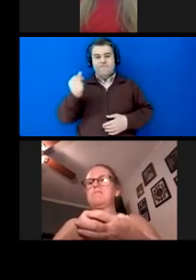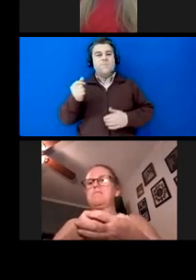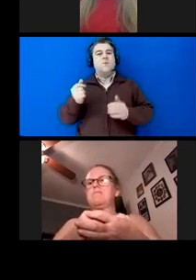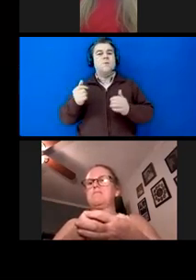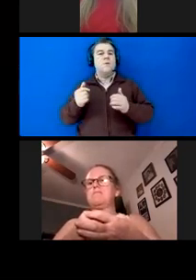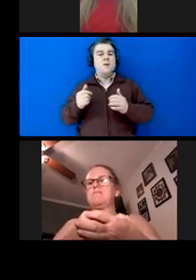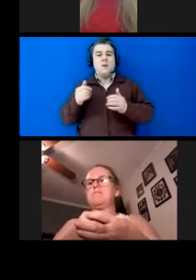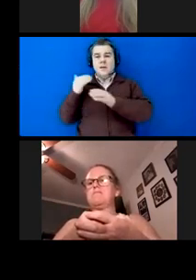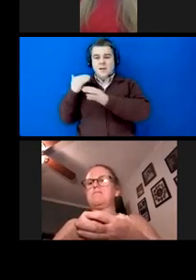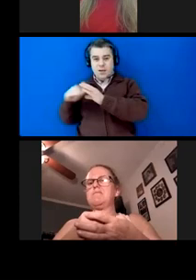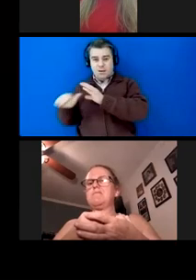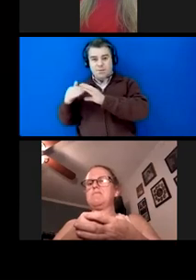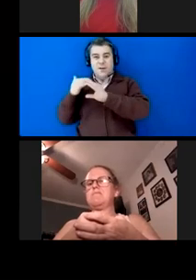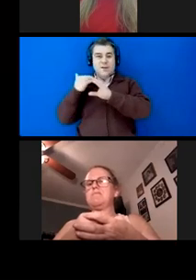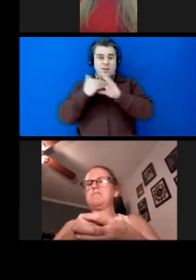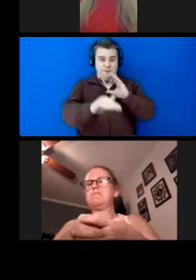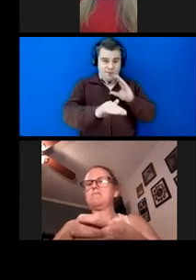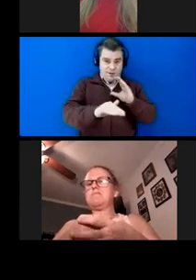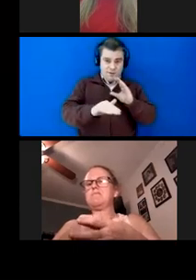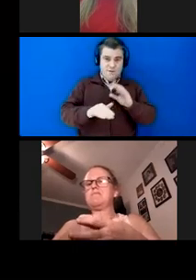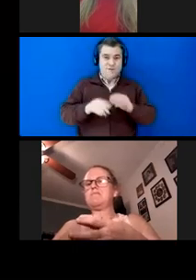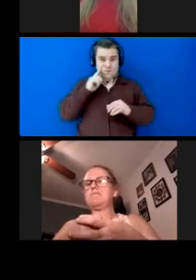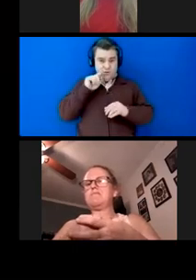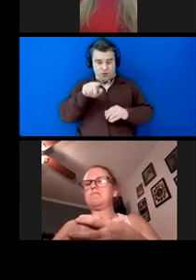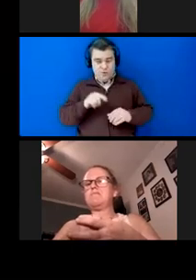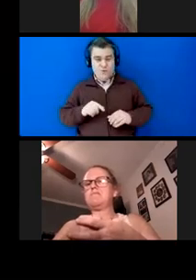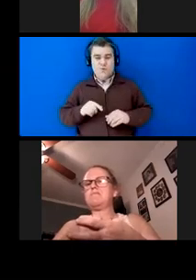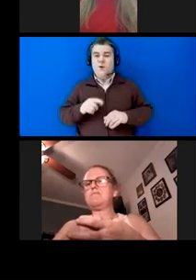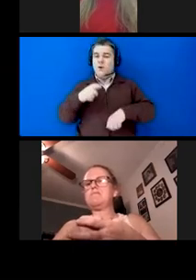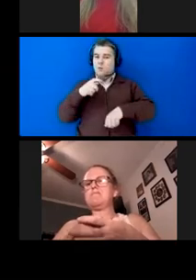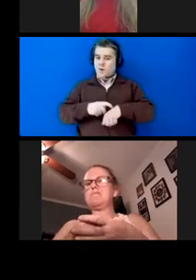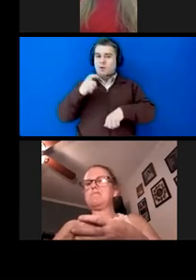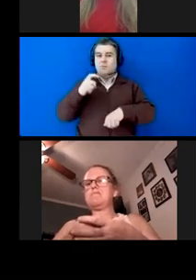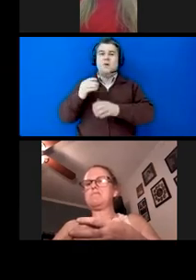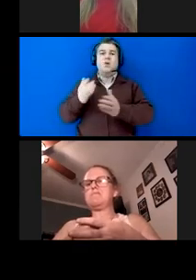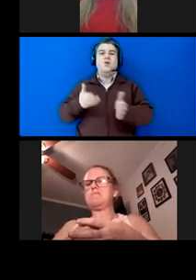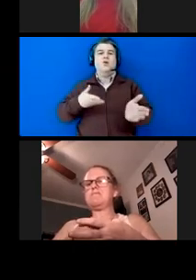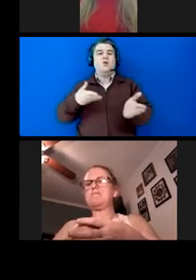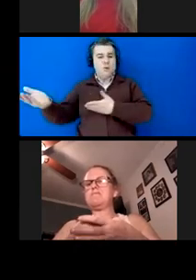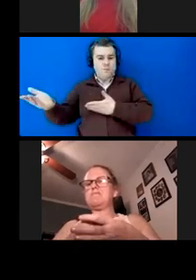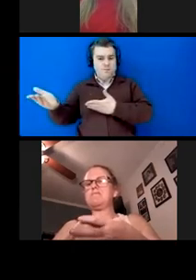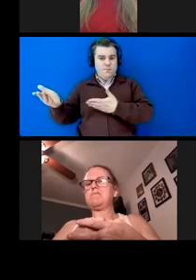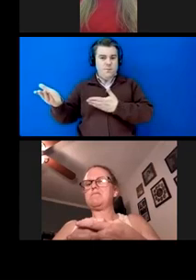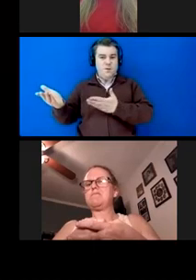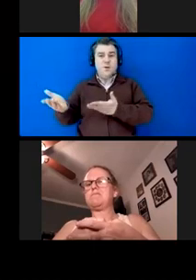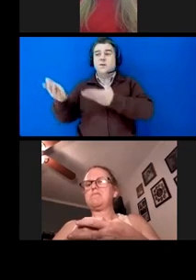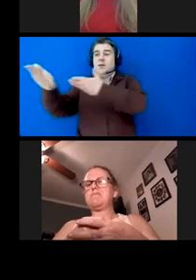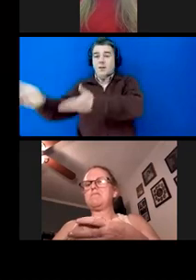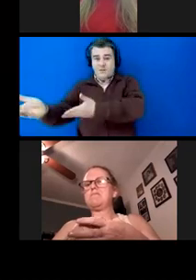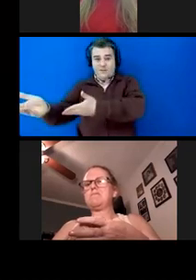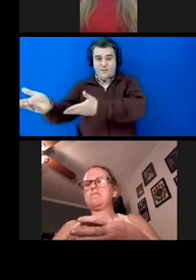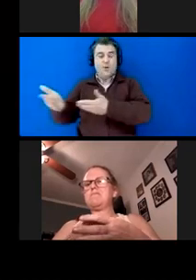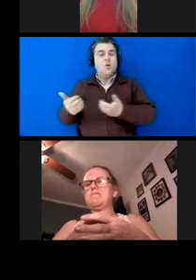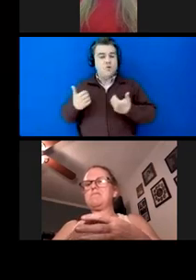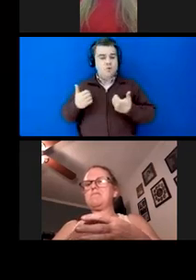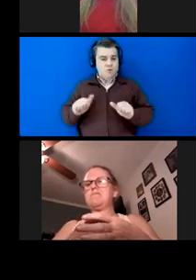of emails that are sent automatically on your behalf at the right time, shipped, delivered, then try to